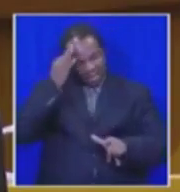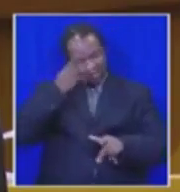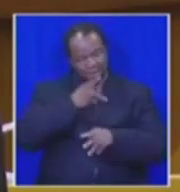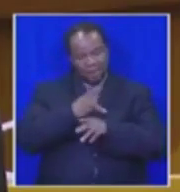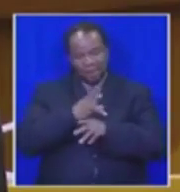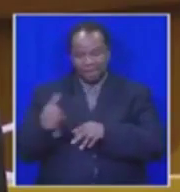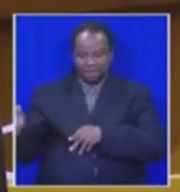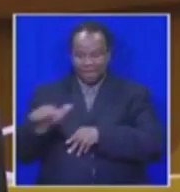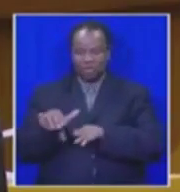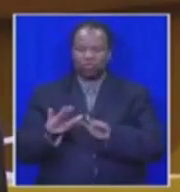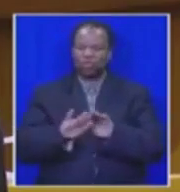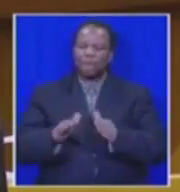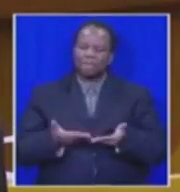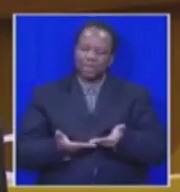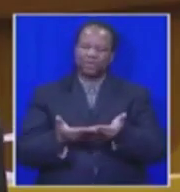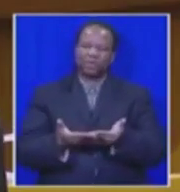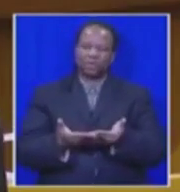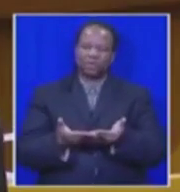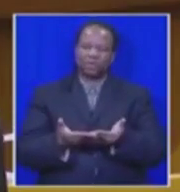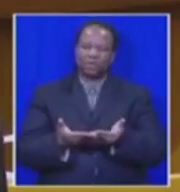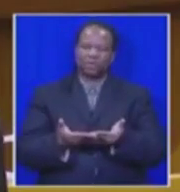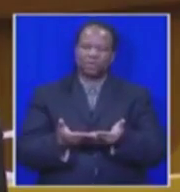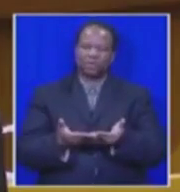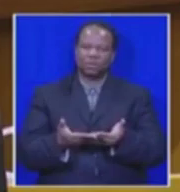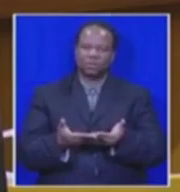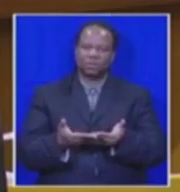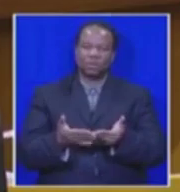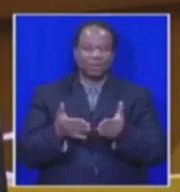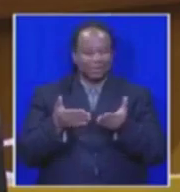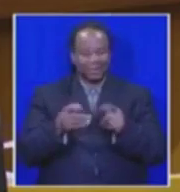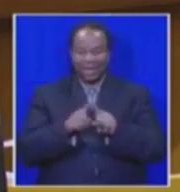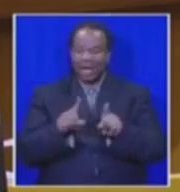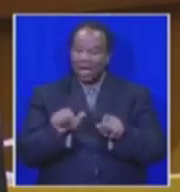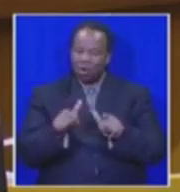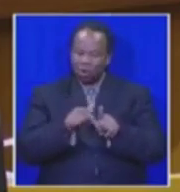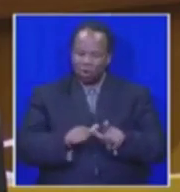municipal leadership, as this sphere is the closest